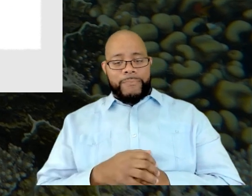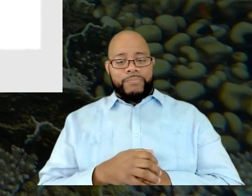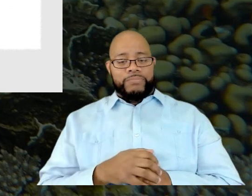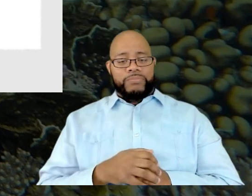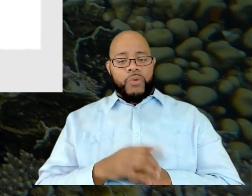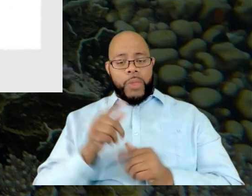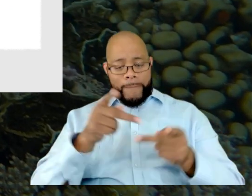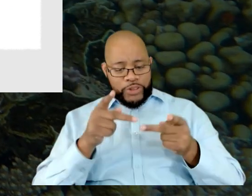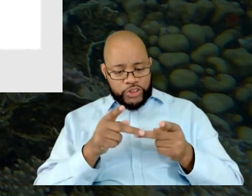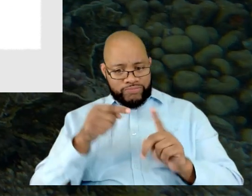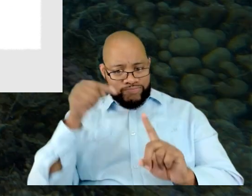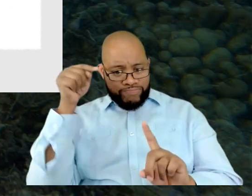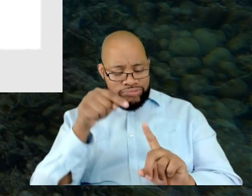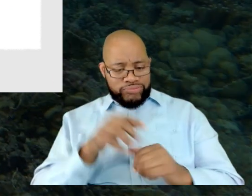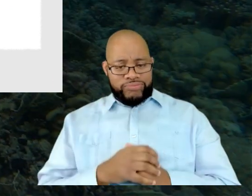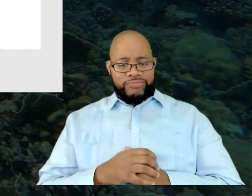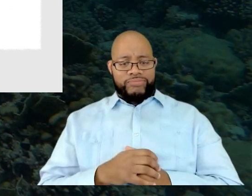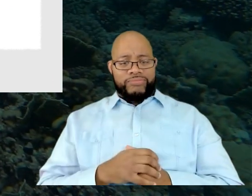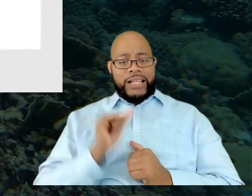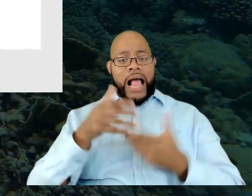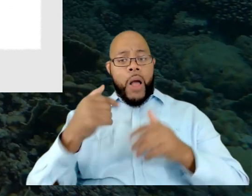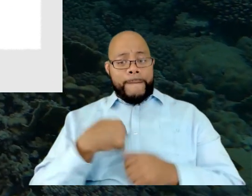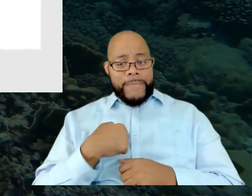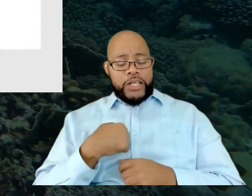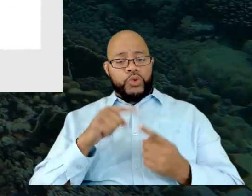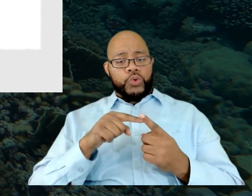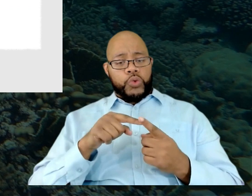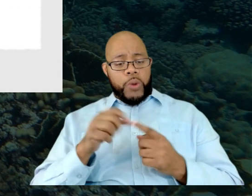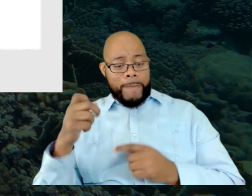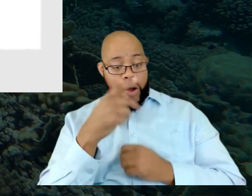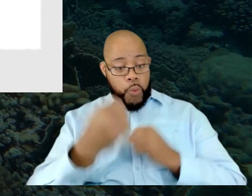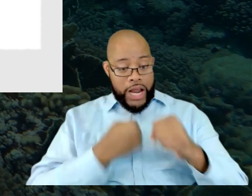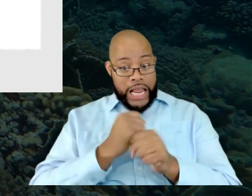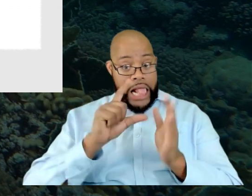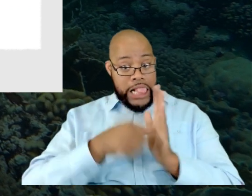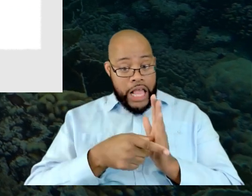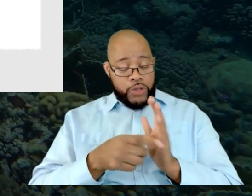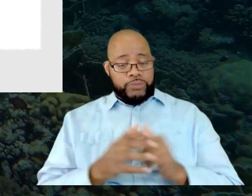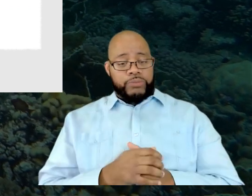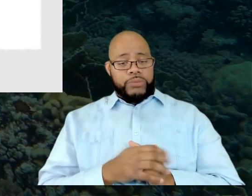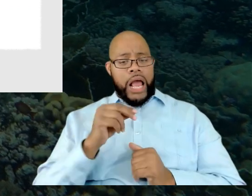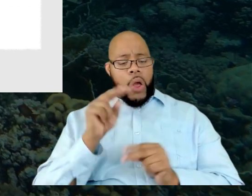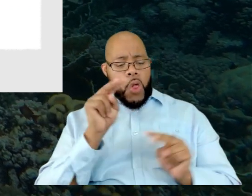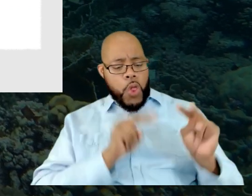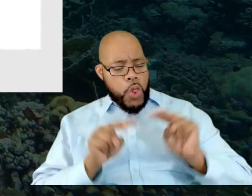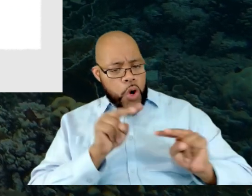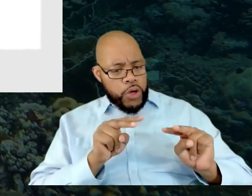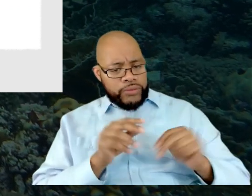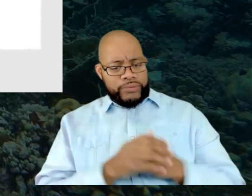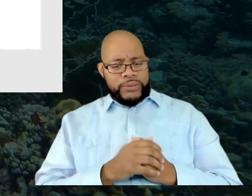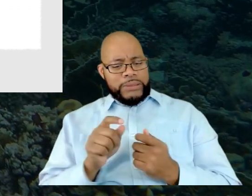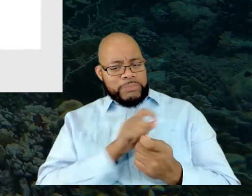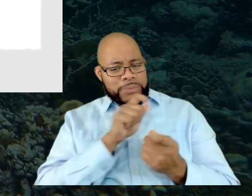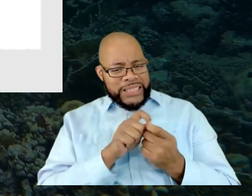their positions were. This allowed me to come back a year later and look at the